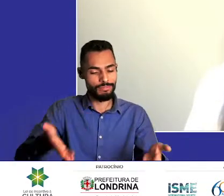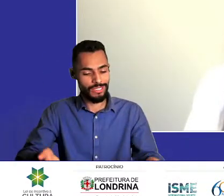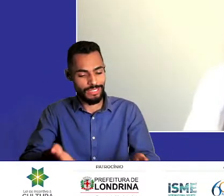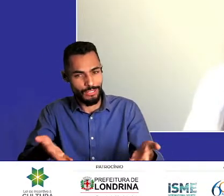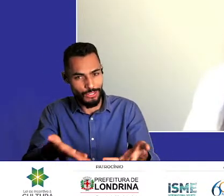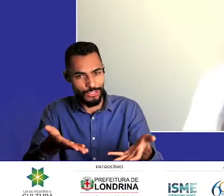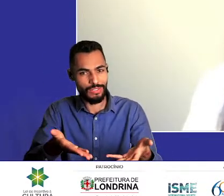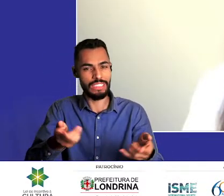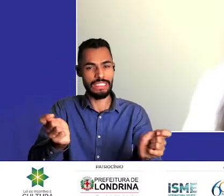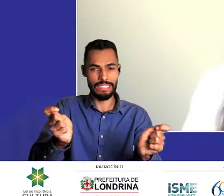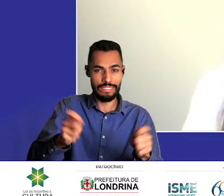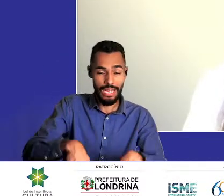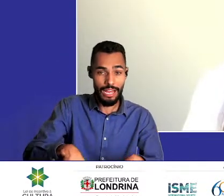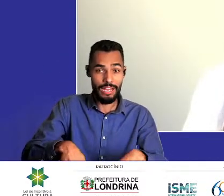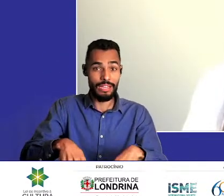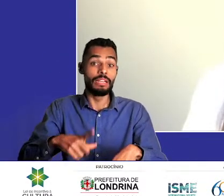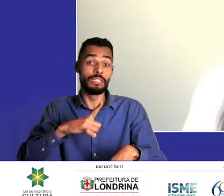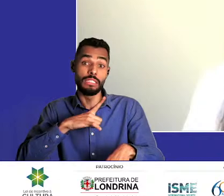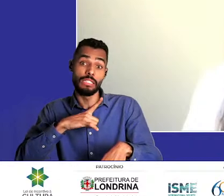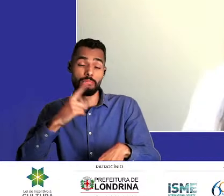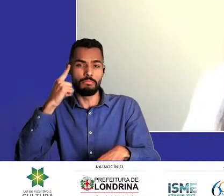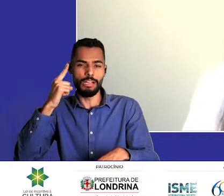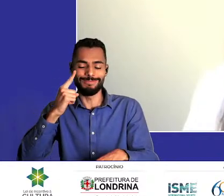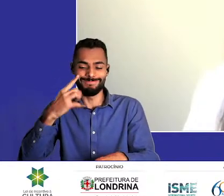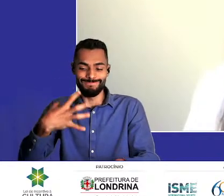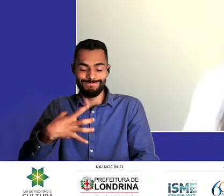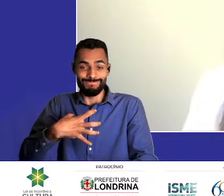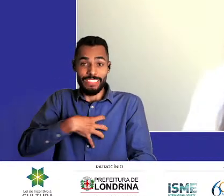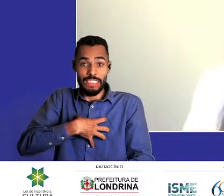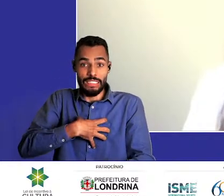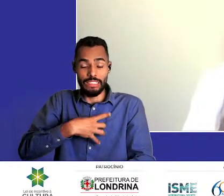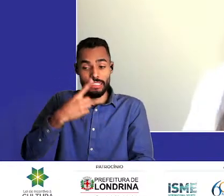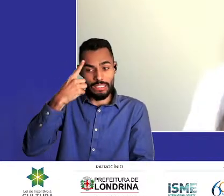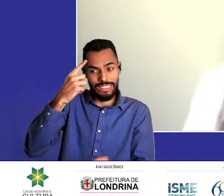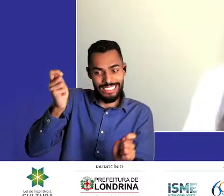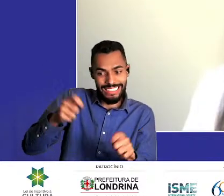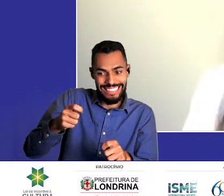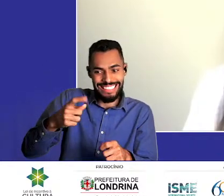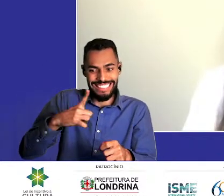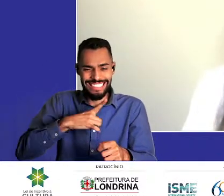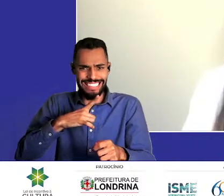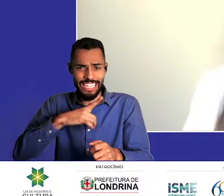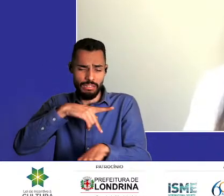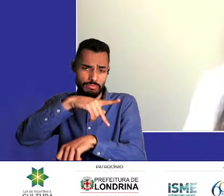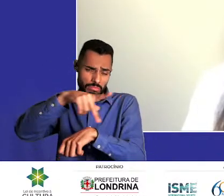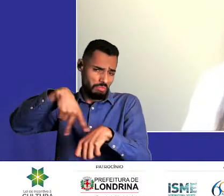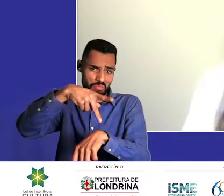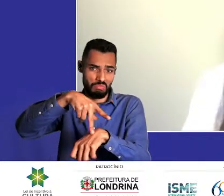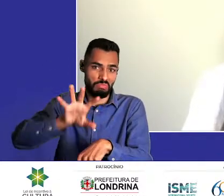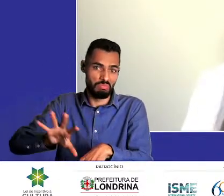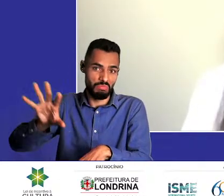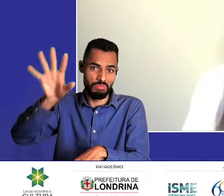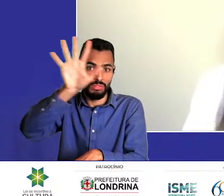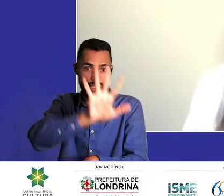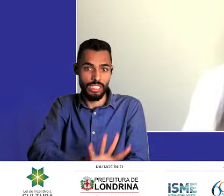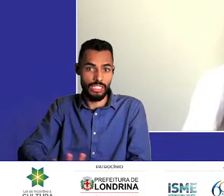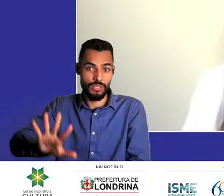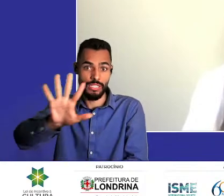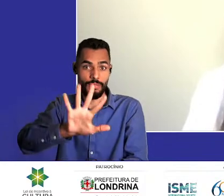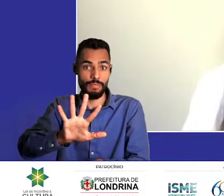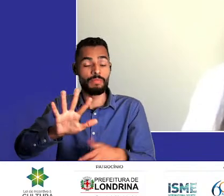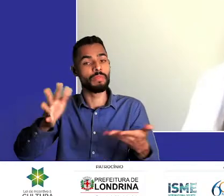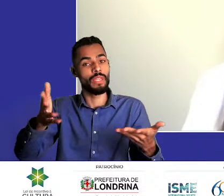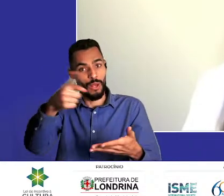impacted our international communities. We invite you all to ask